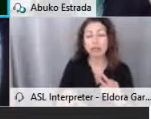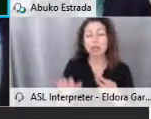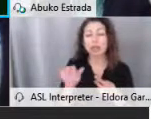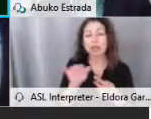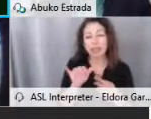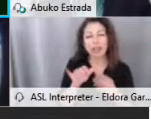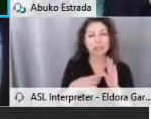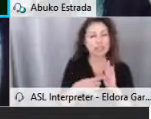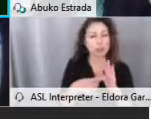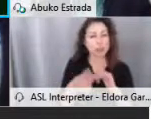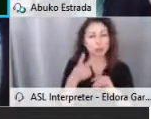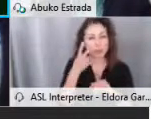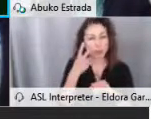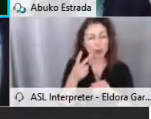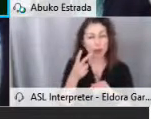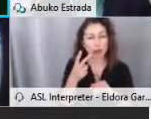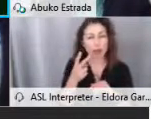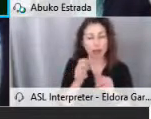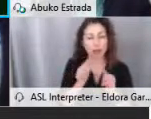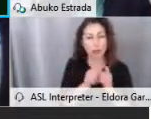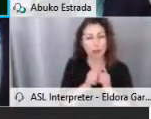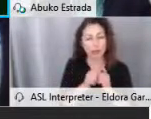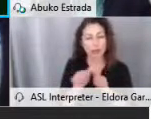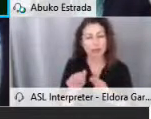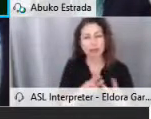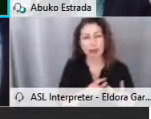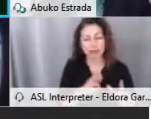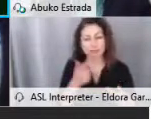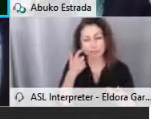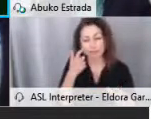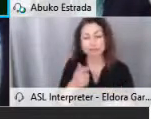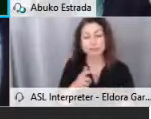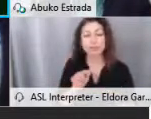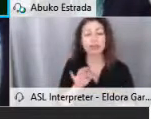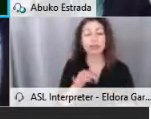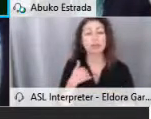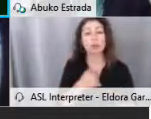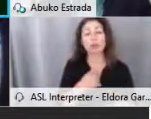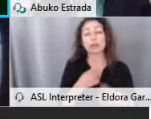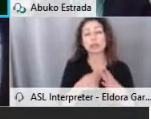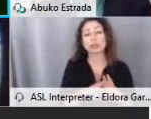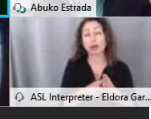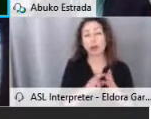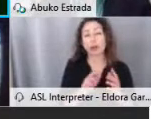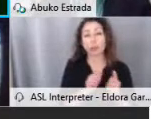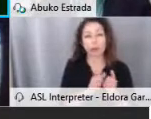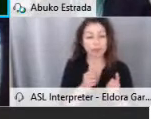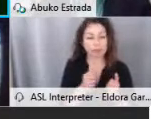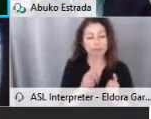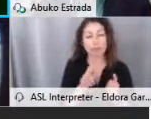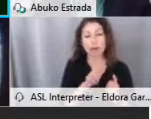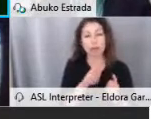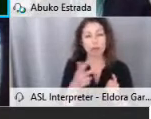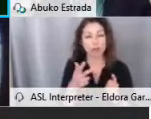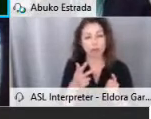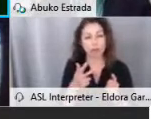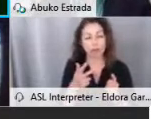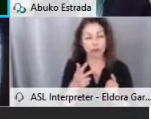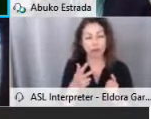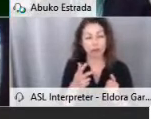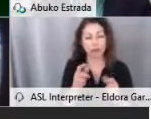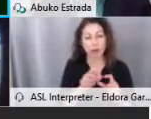the example you saw in Abuko's slides. So if we start with, let's say, the third row